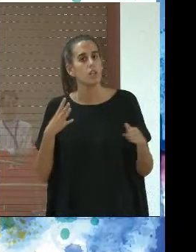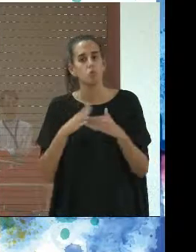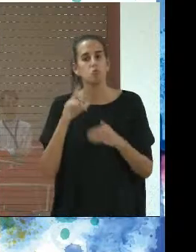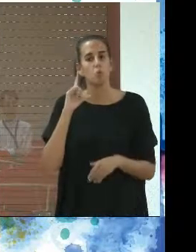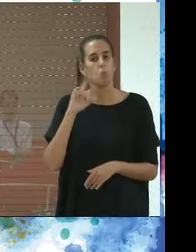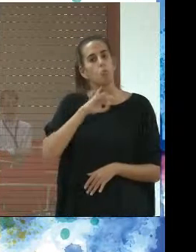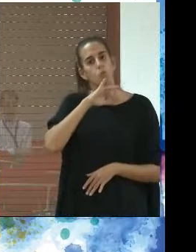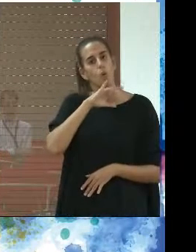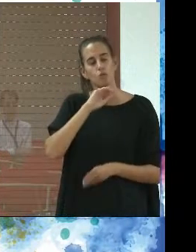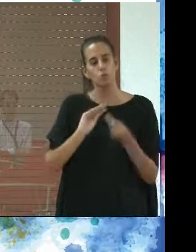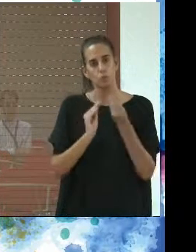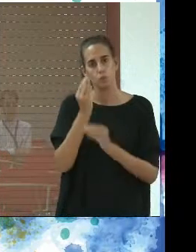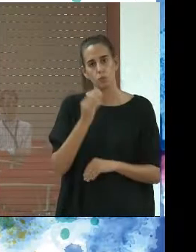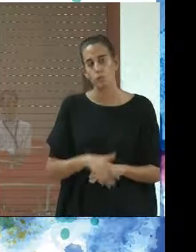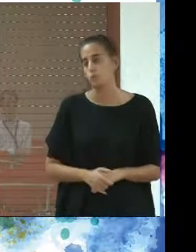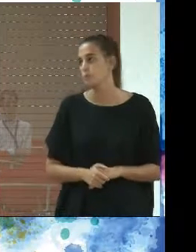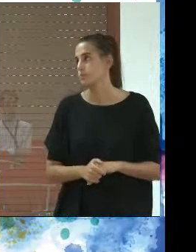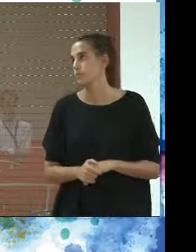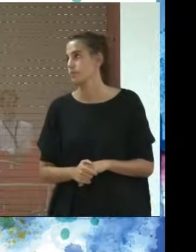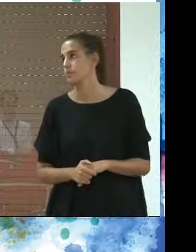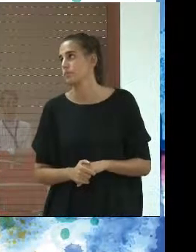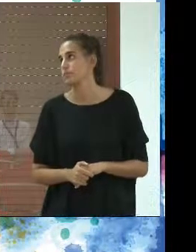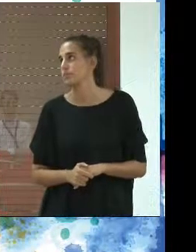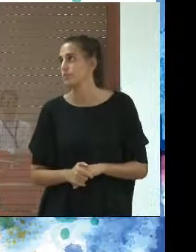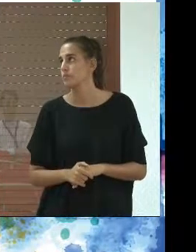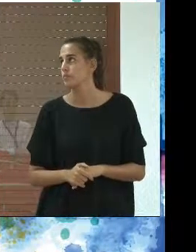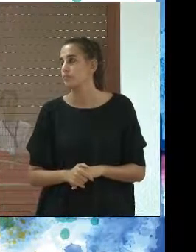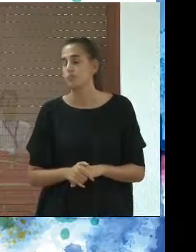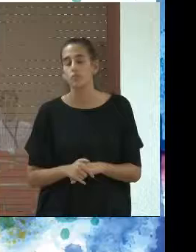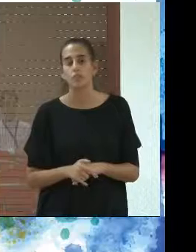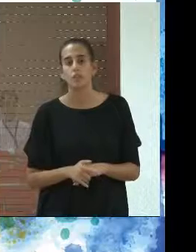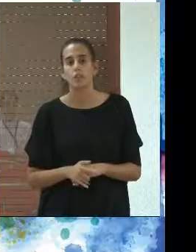And the user goes home very happy.